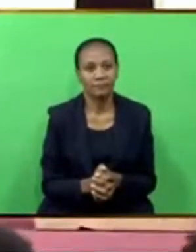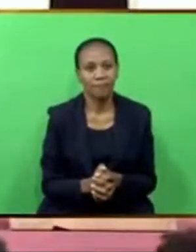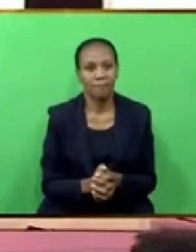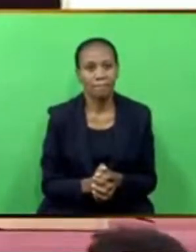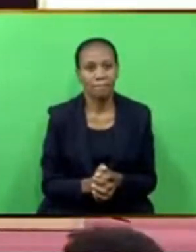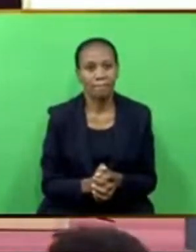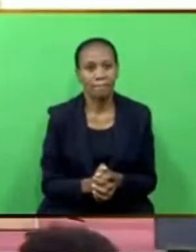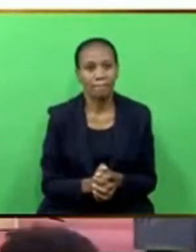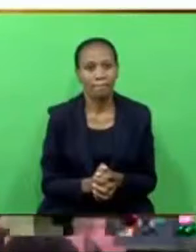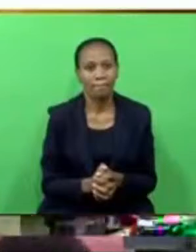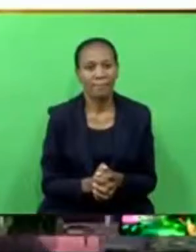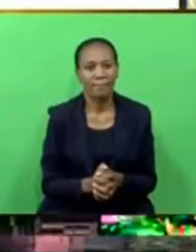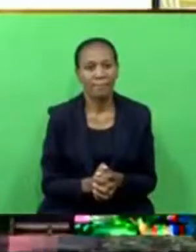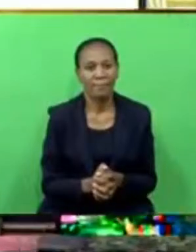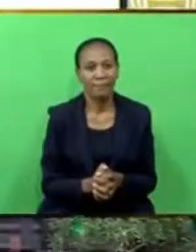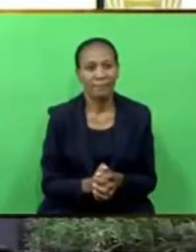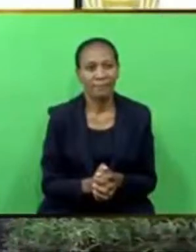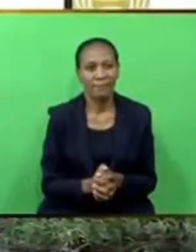Thank you.